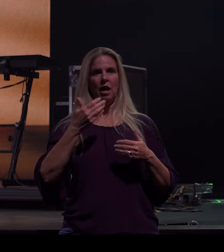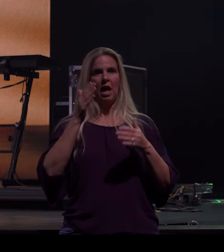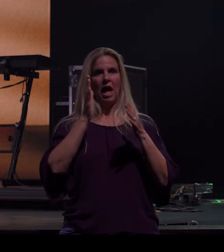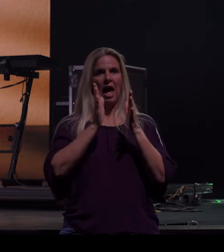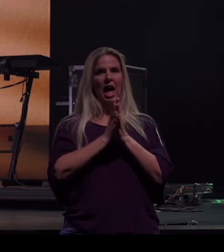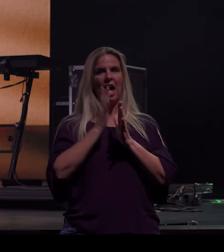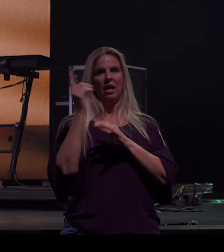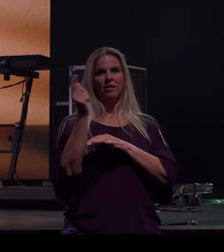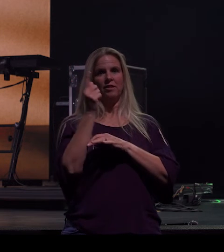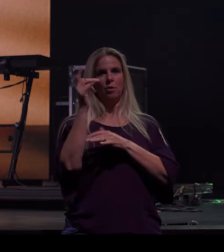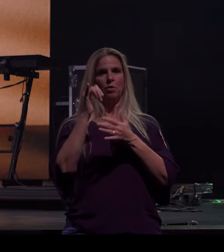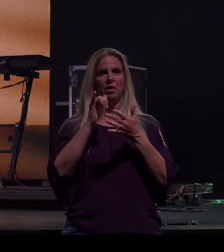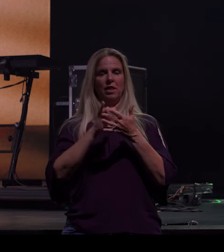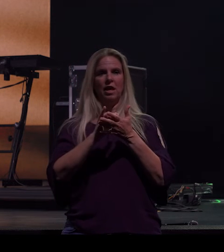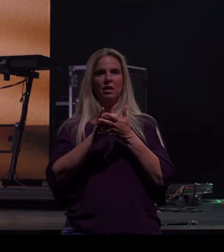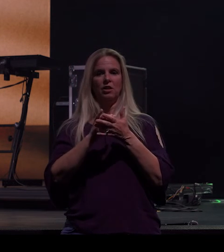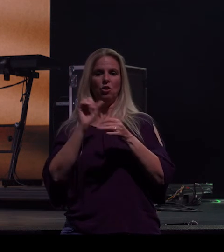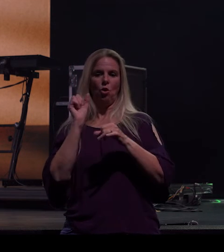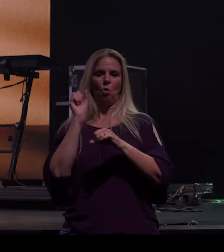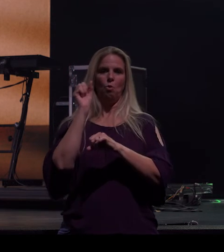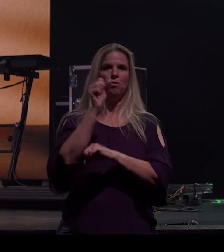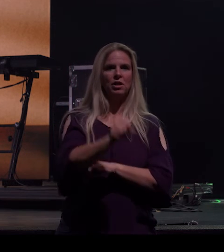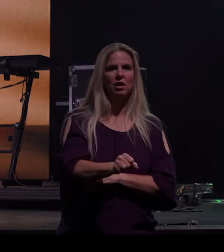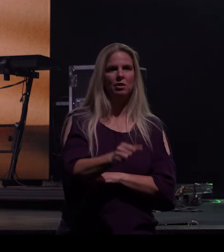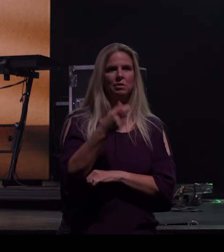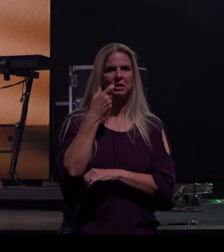not just someone who's read about it.